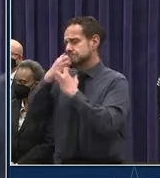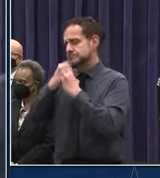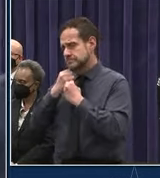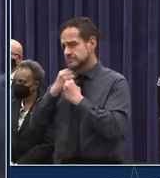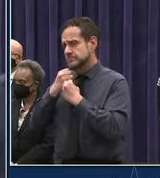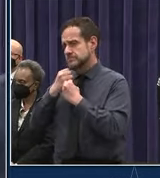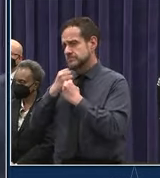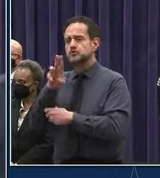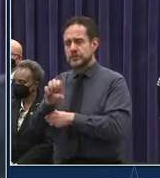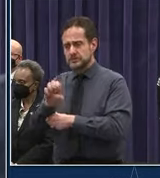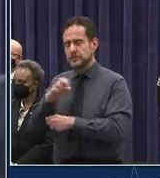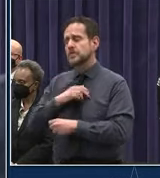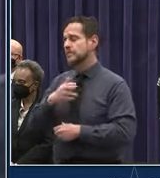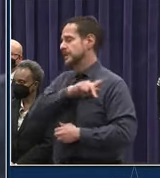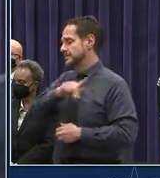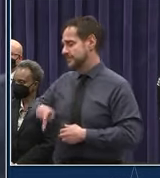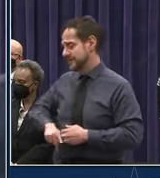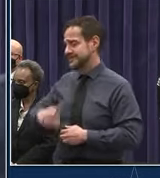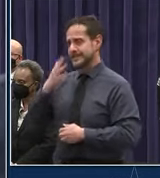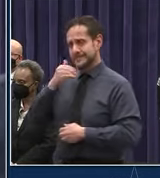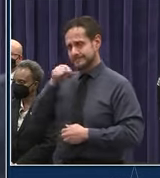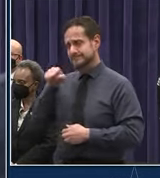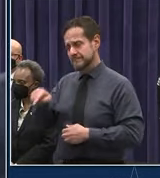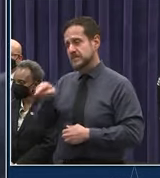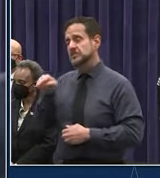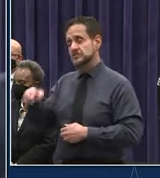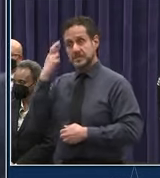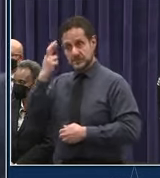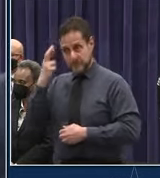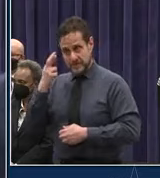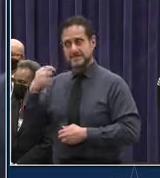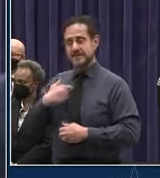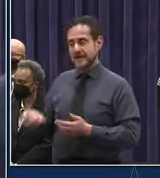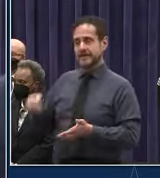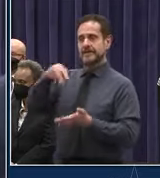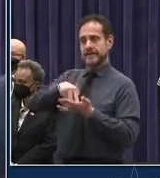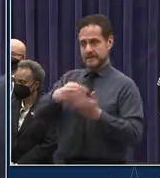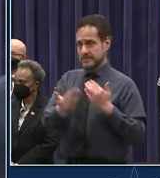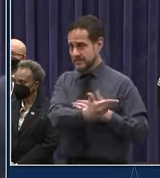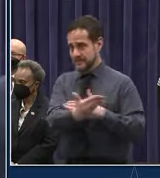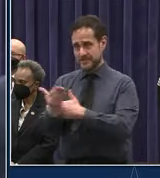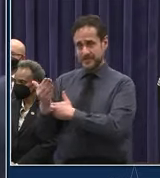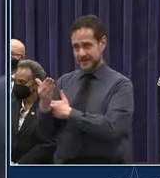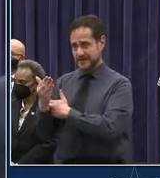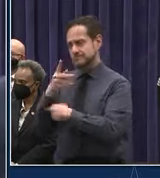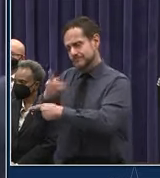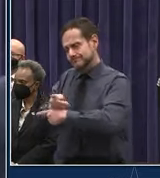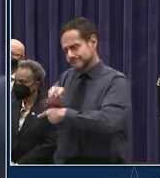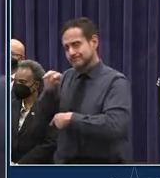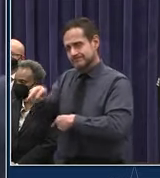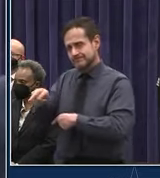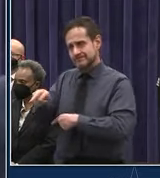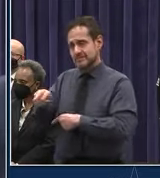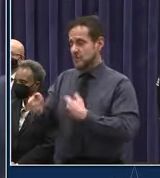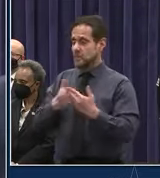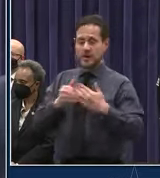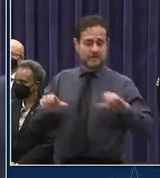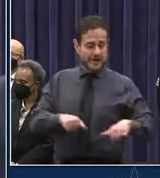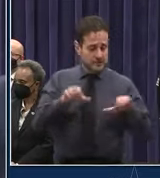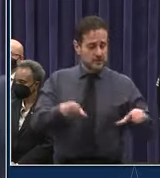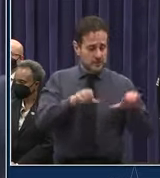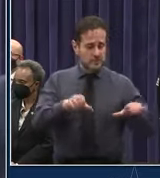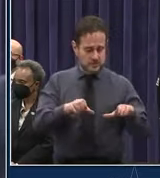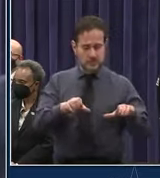lost my princess. She was the reason why I got up every morning. Everything I did for her.